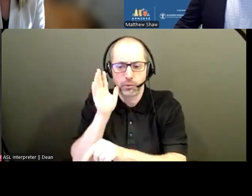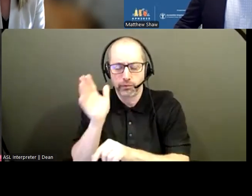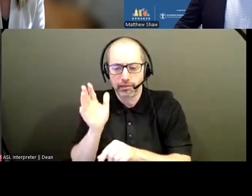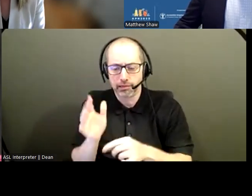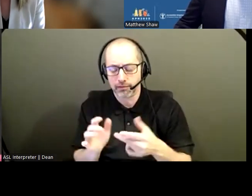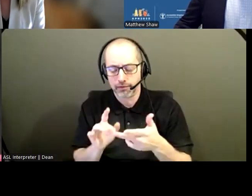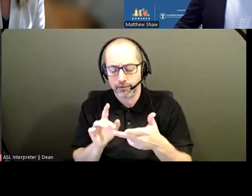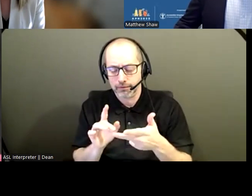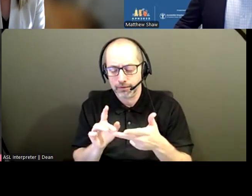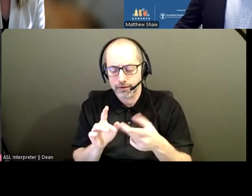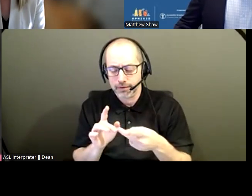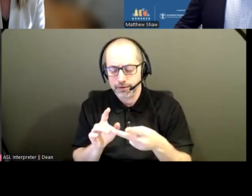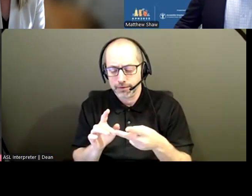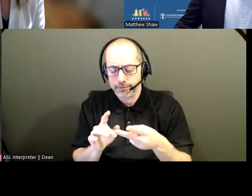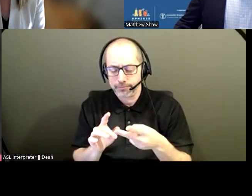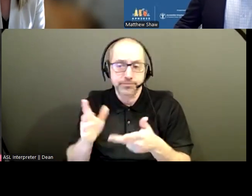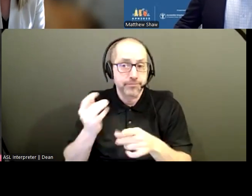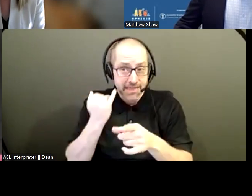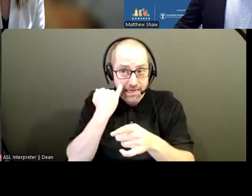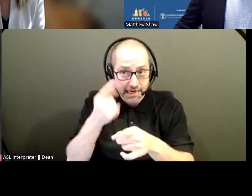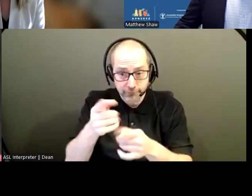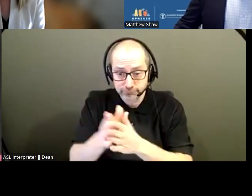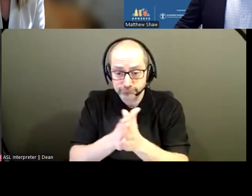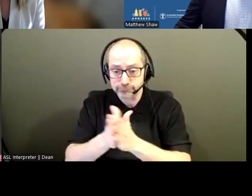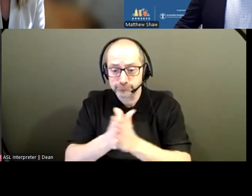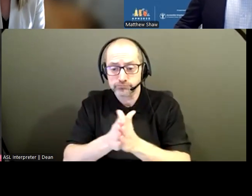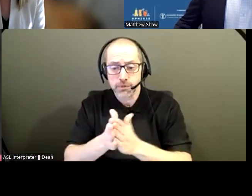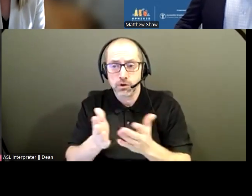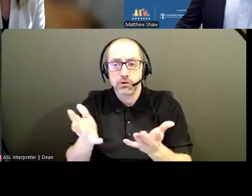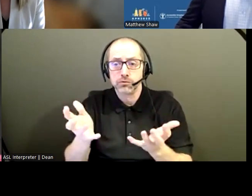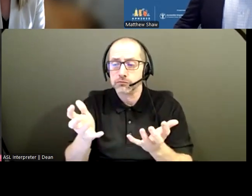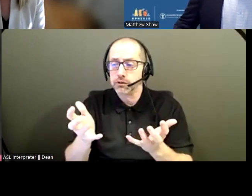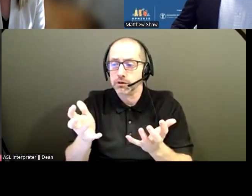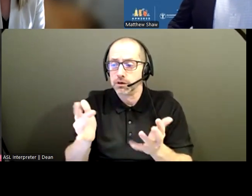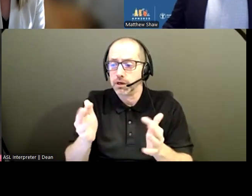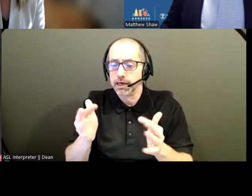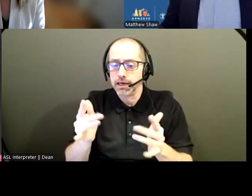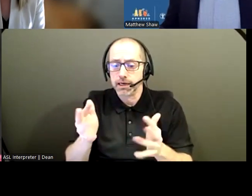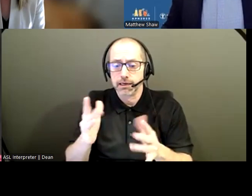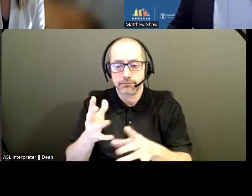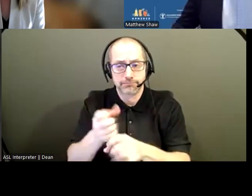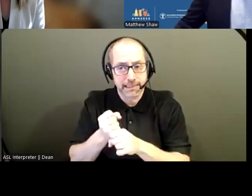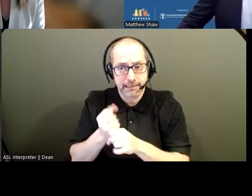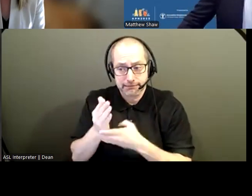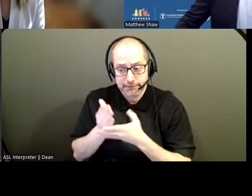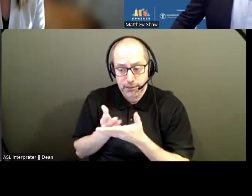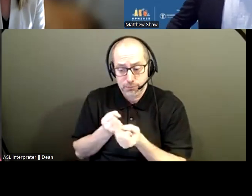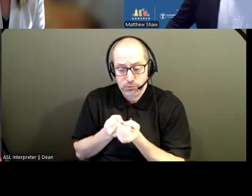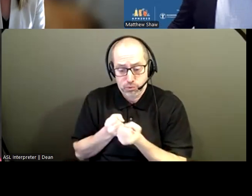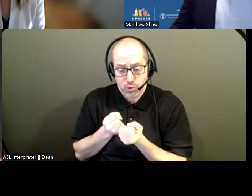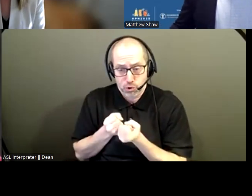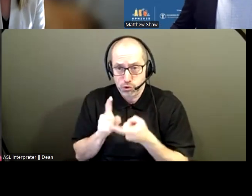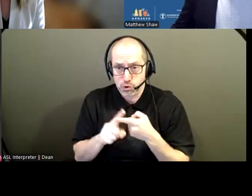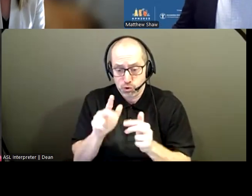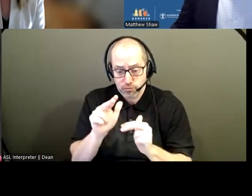valuable. If folks are interested in getting a bit of support, building that business